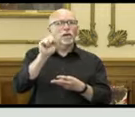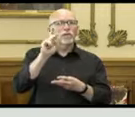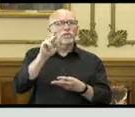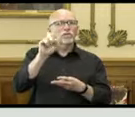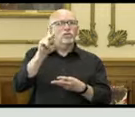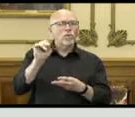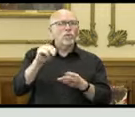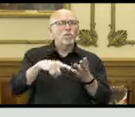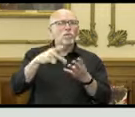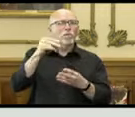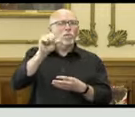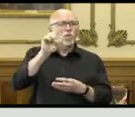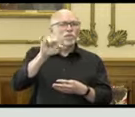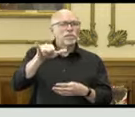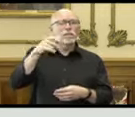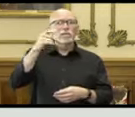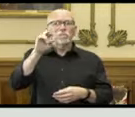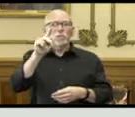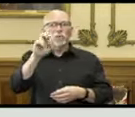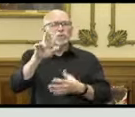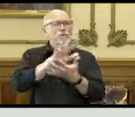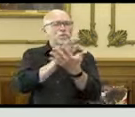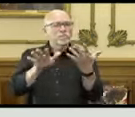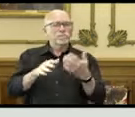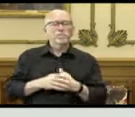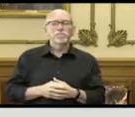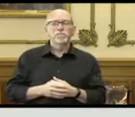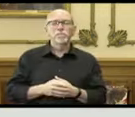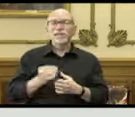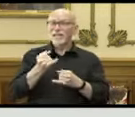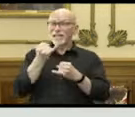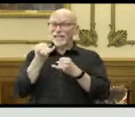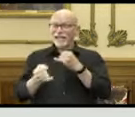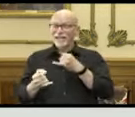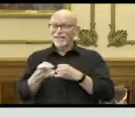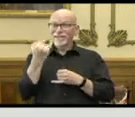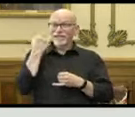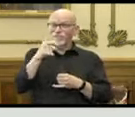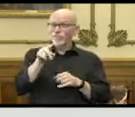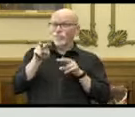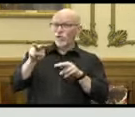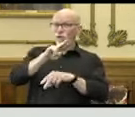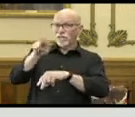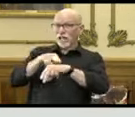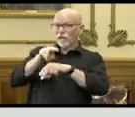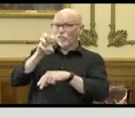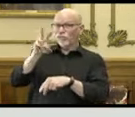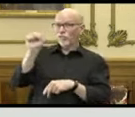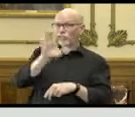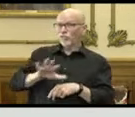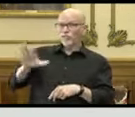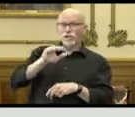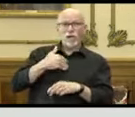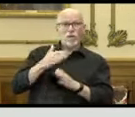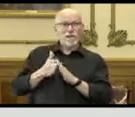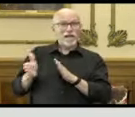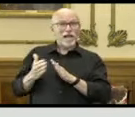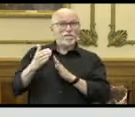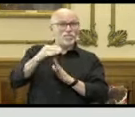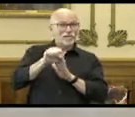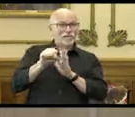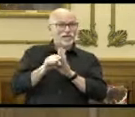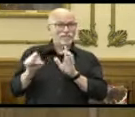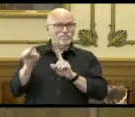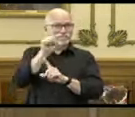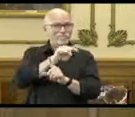Posey. And lastly, if you tune into national news, our surrounding states are